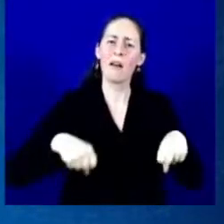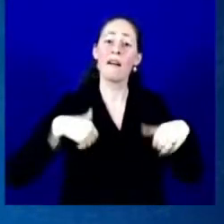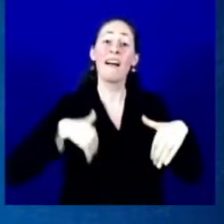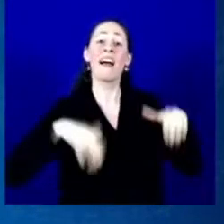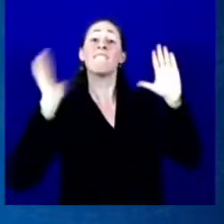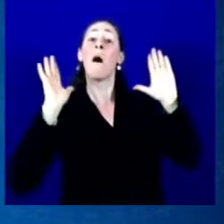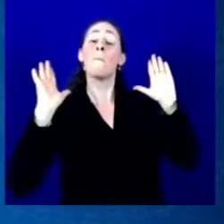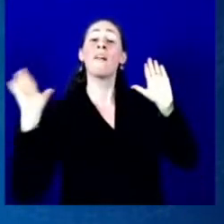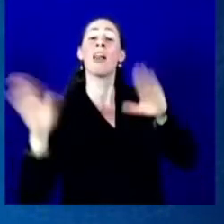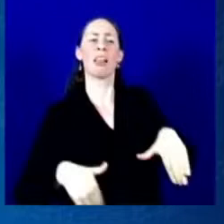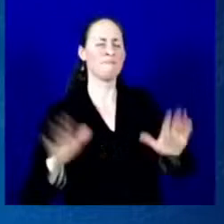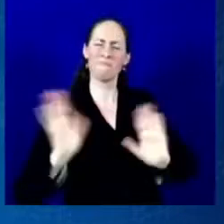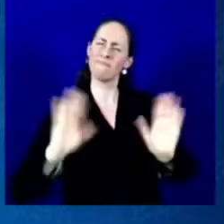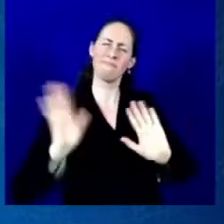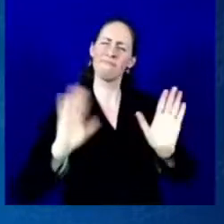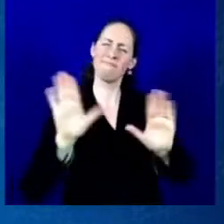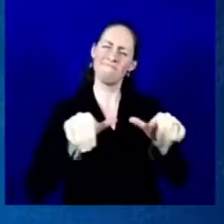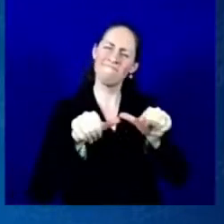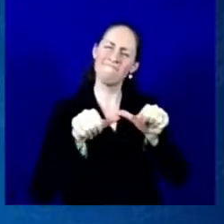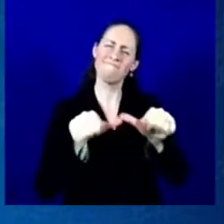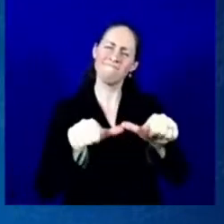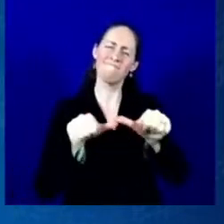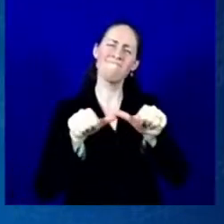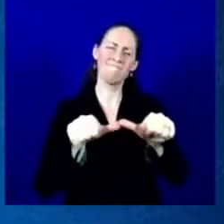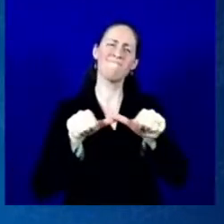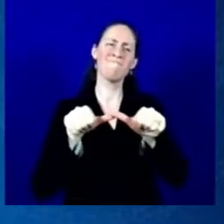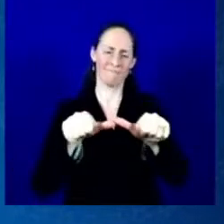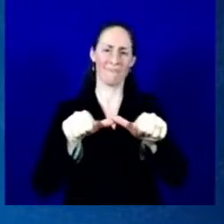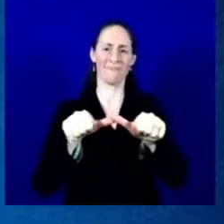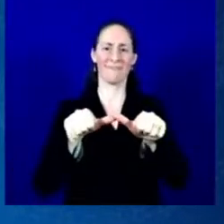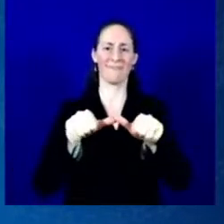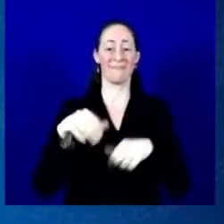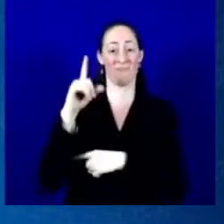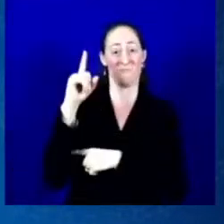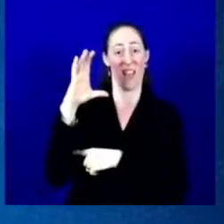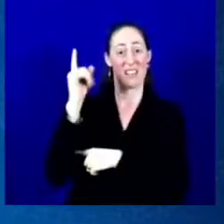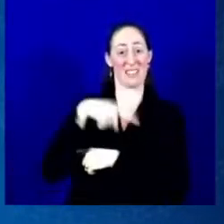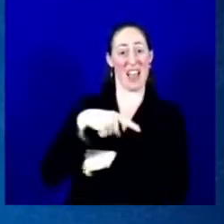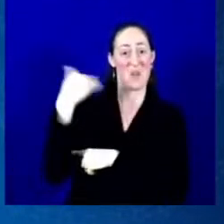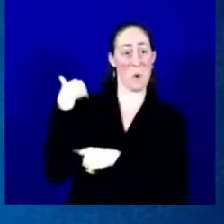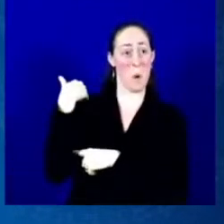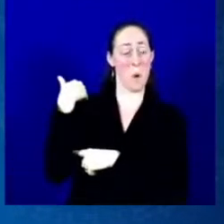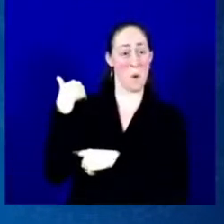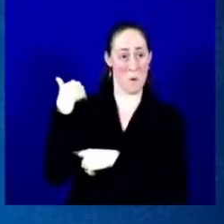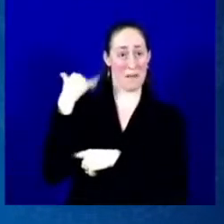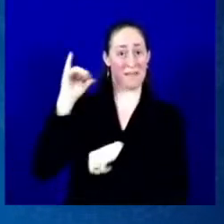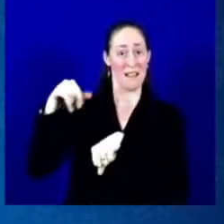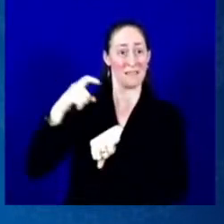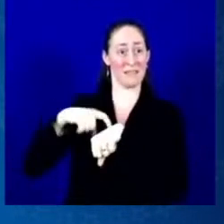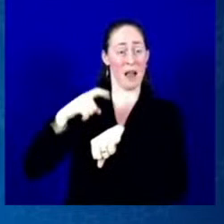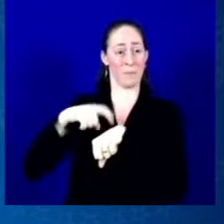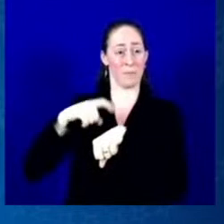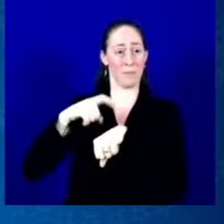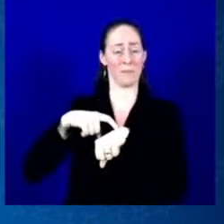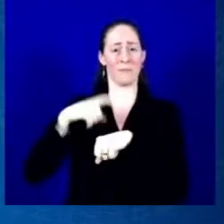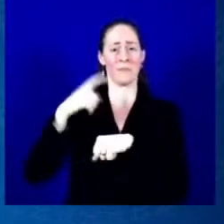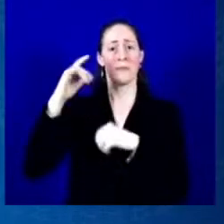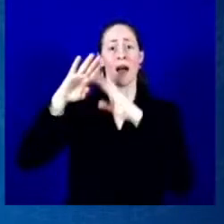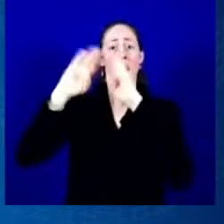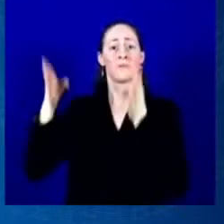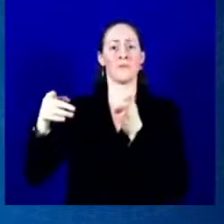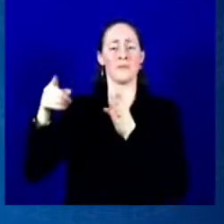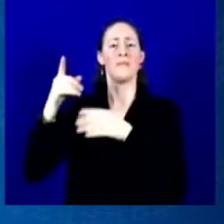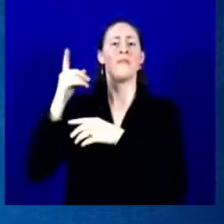ago, America's house was on fire. We had to act. And thanks to the extraordinary leadership